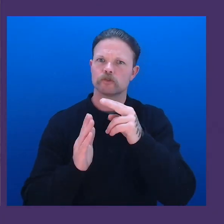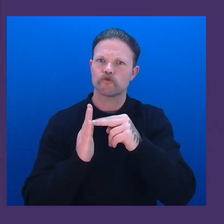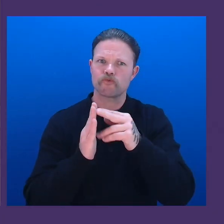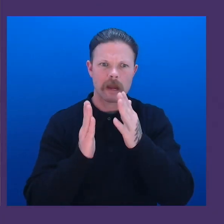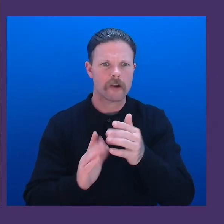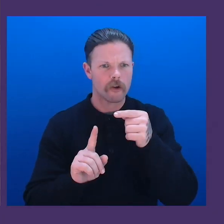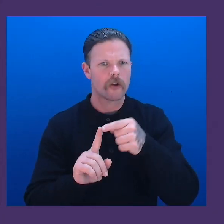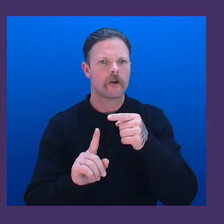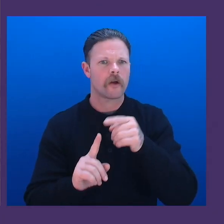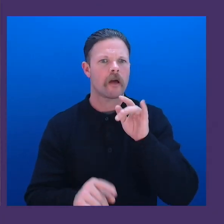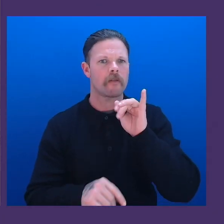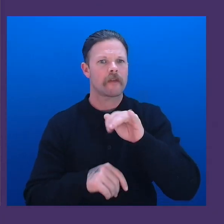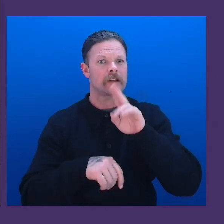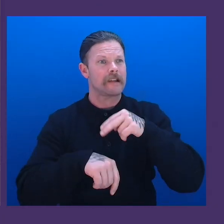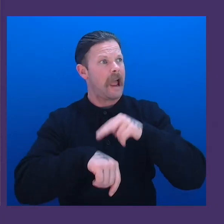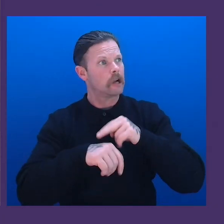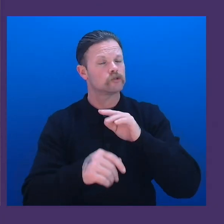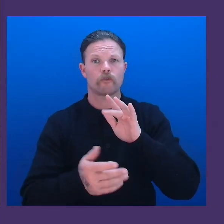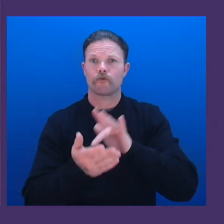that allows